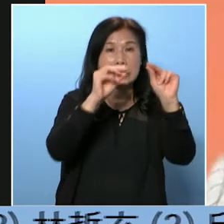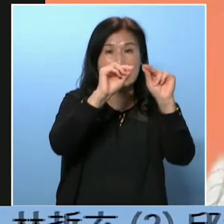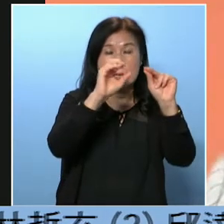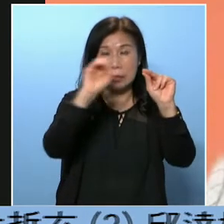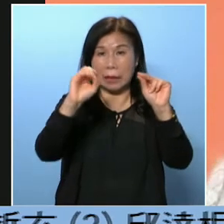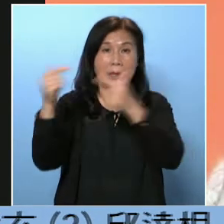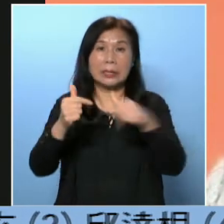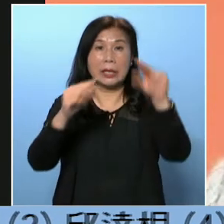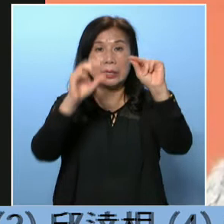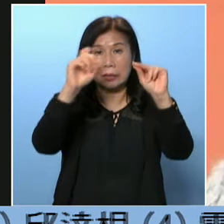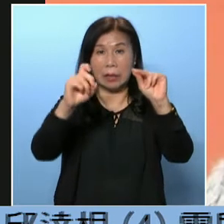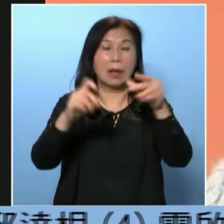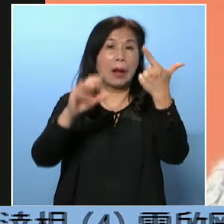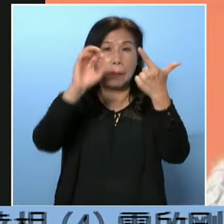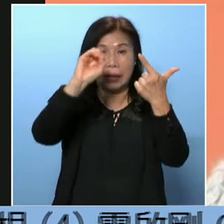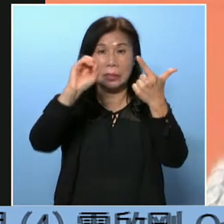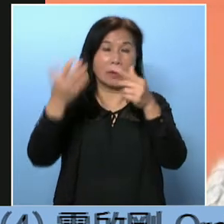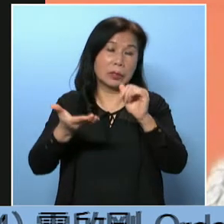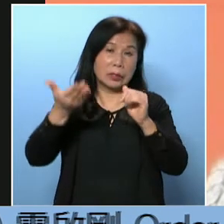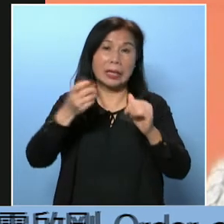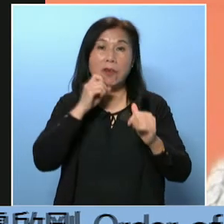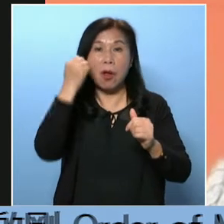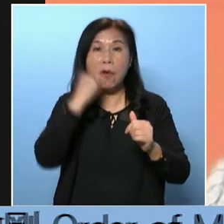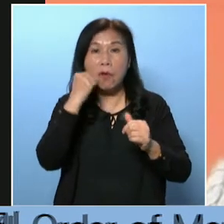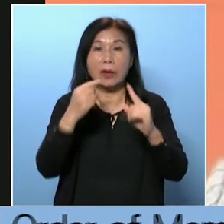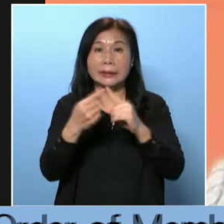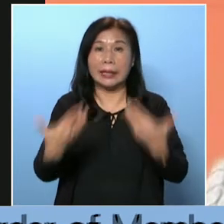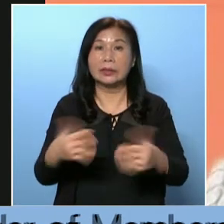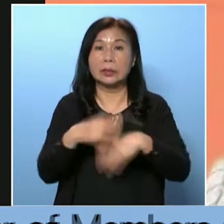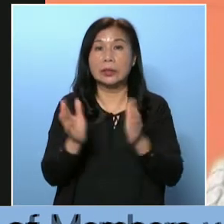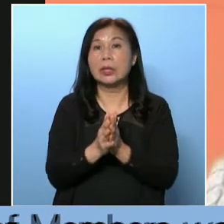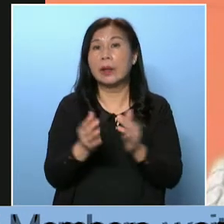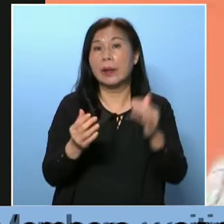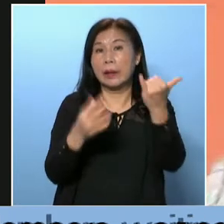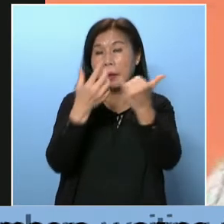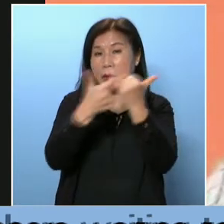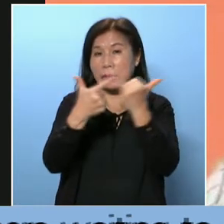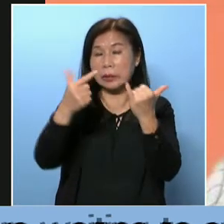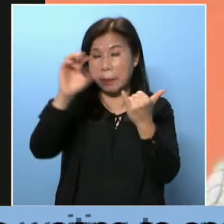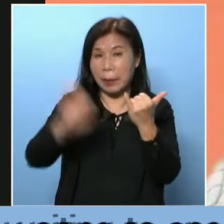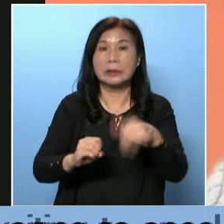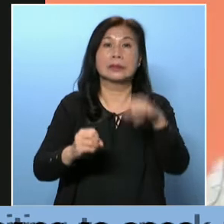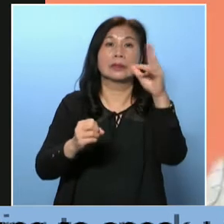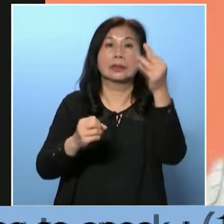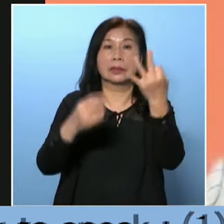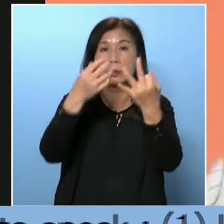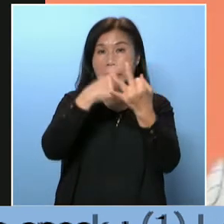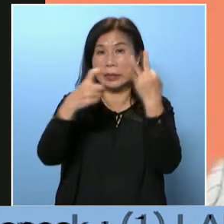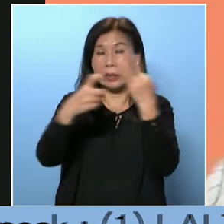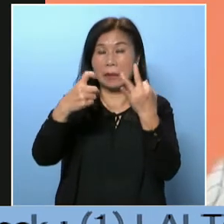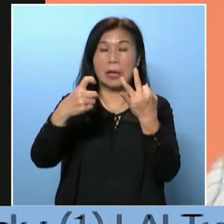79 and the 80 plus seniors, these two demographics vaccination was only 68.6